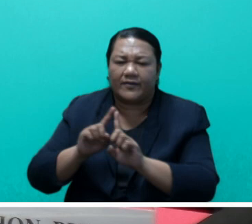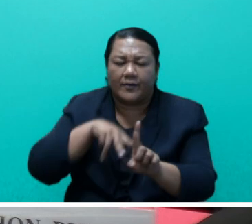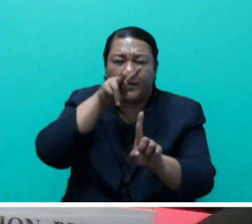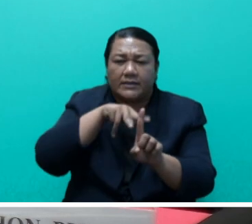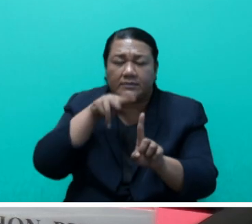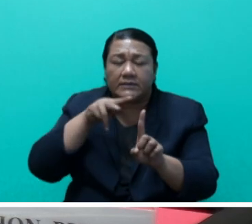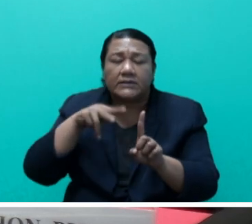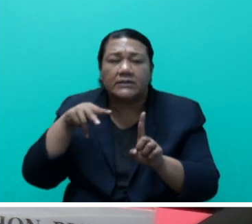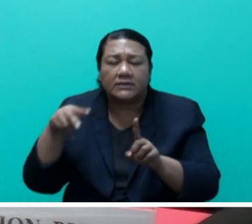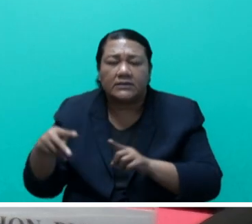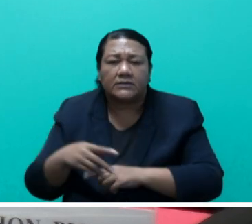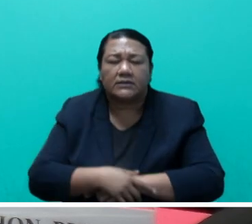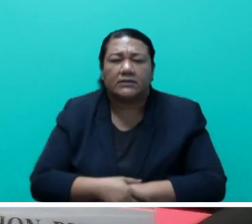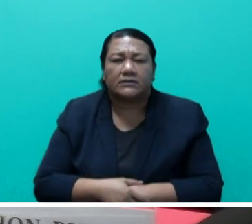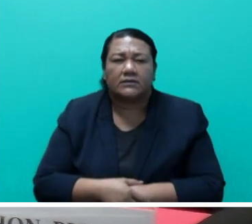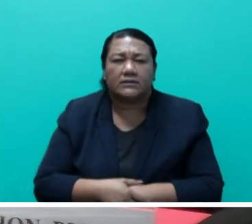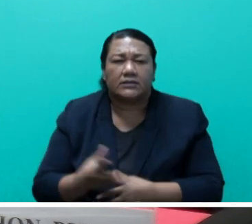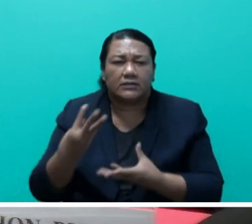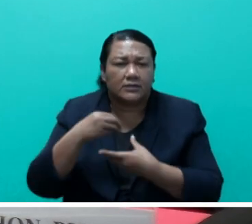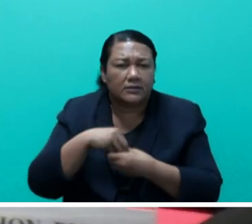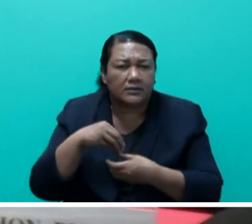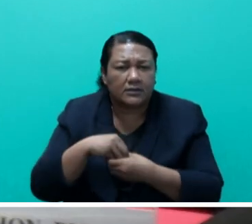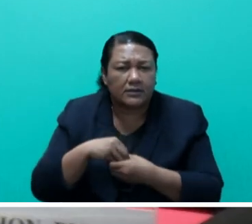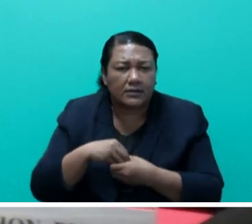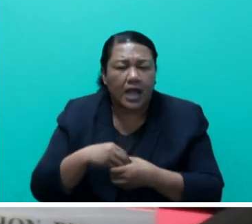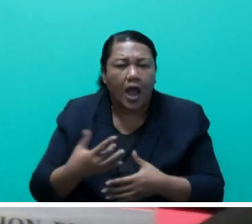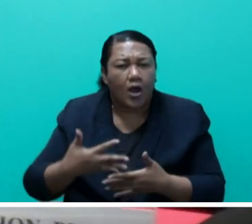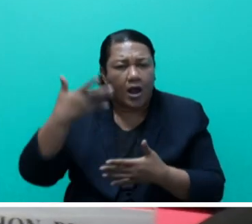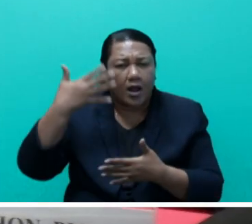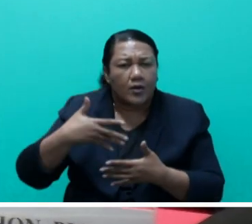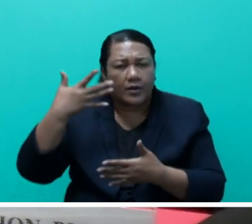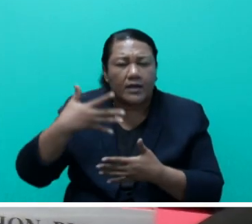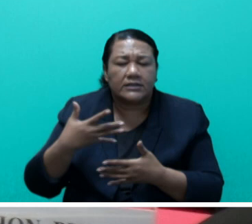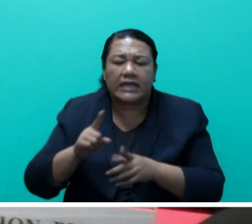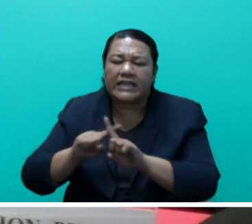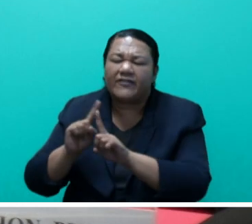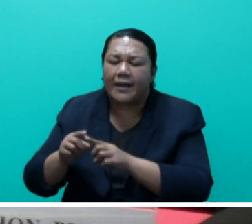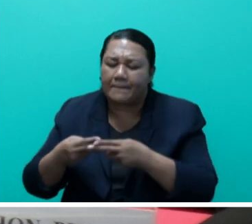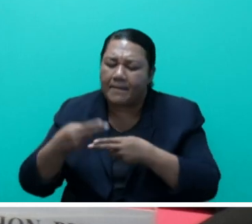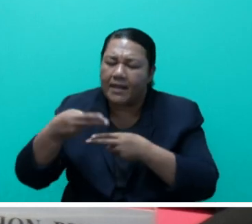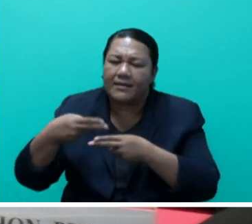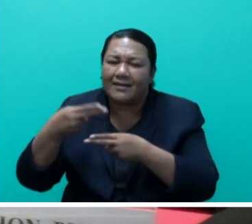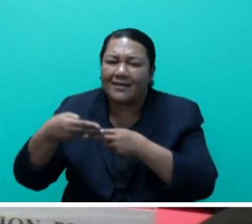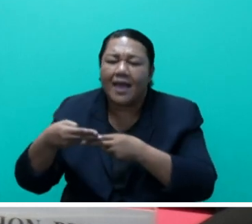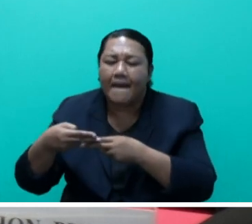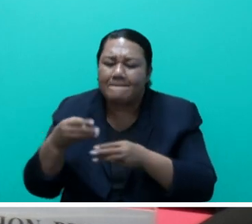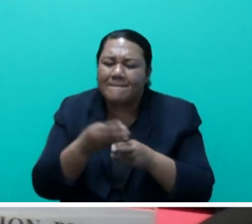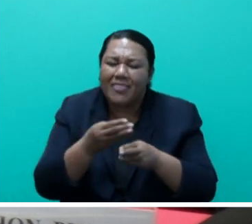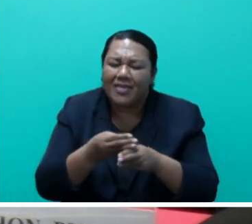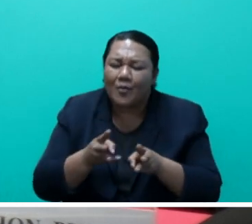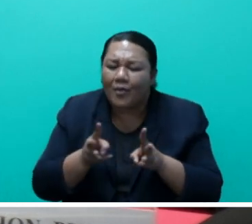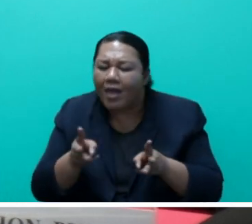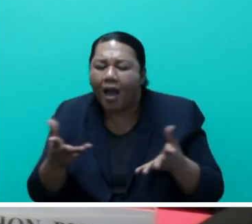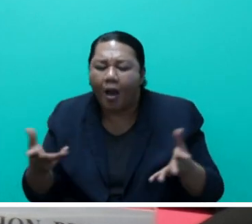yield, including learning about the preparation and different planting methods. The importance of planting